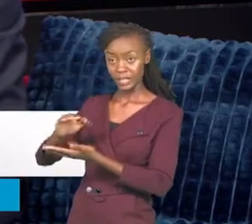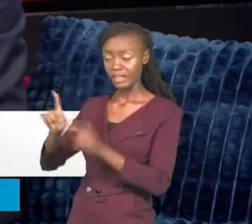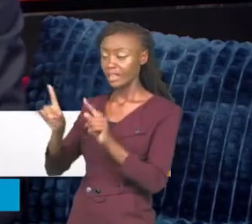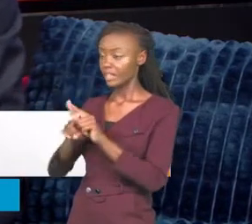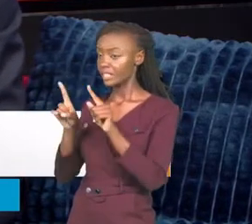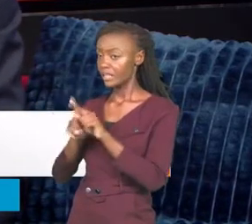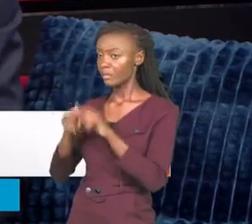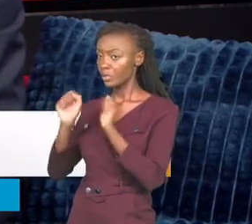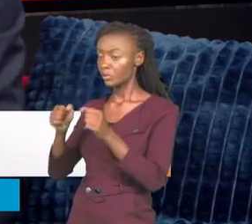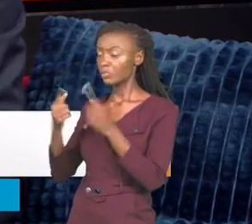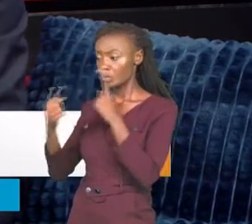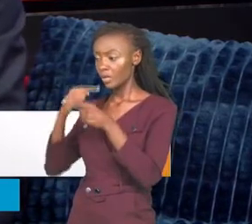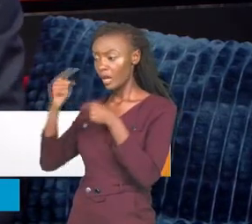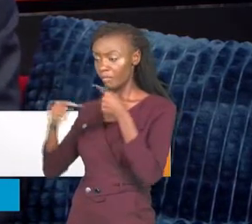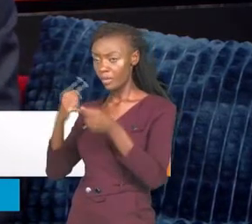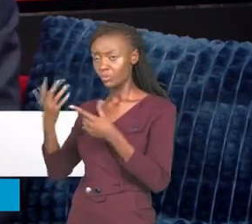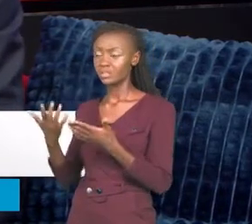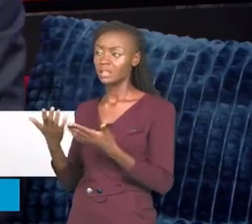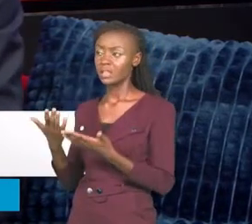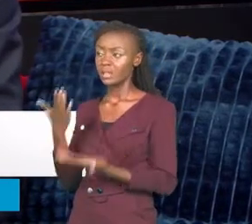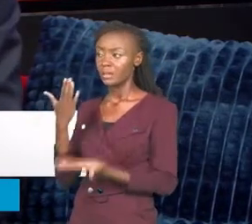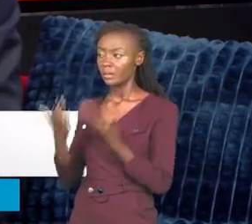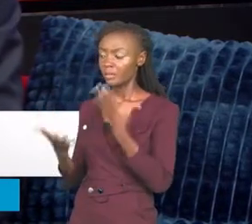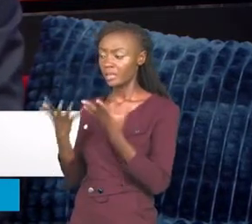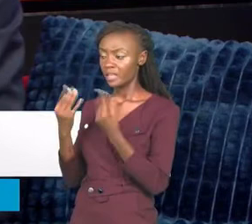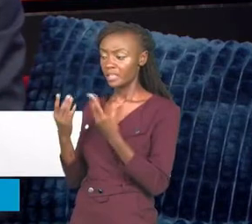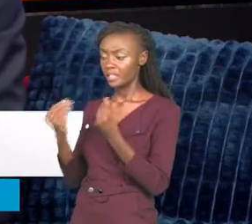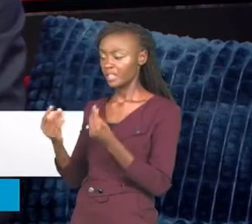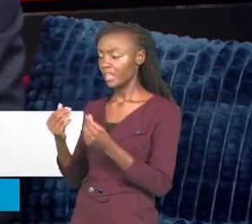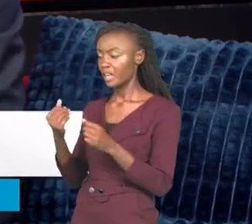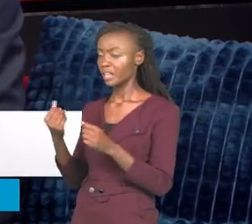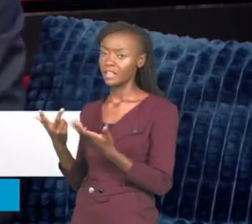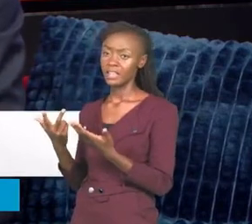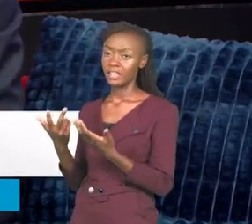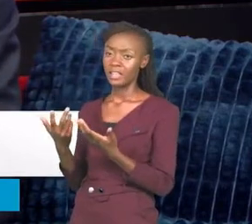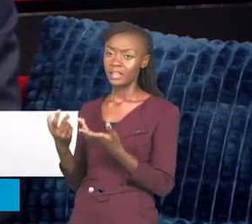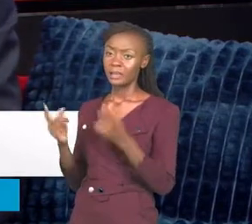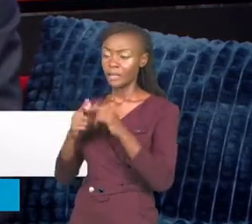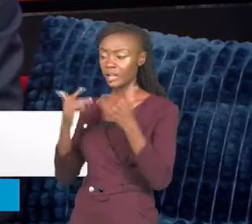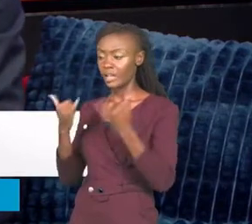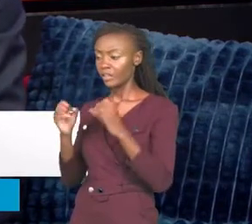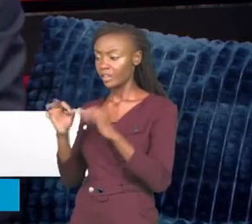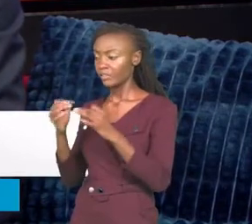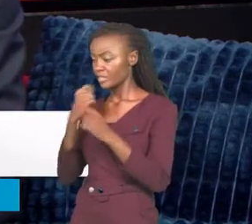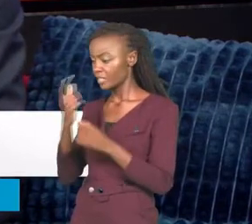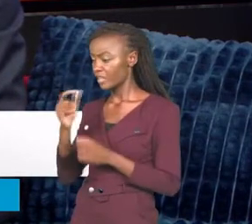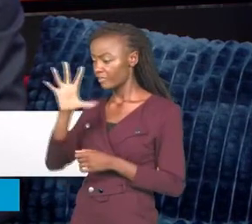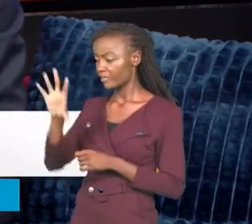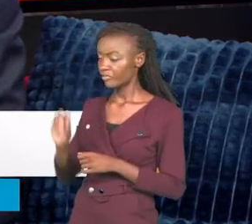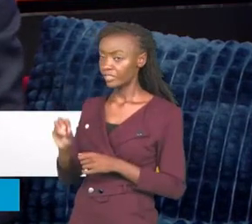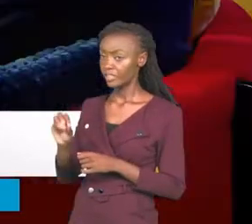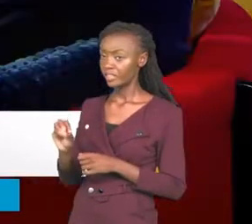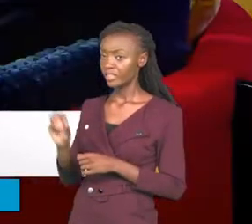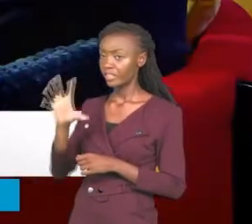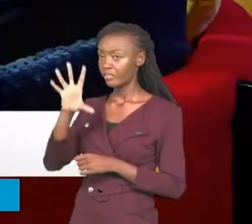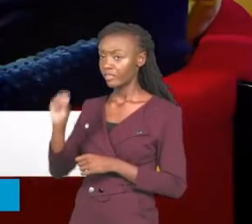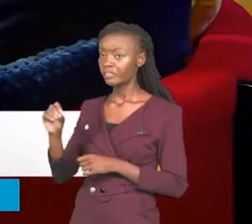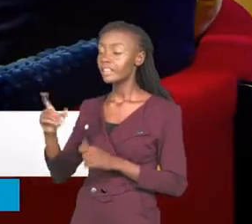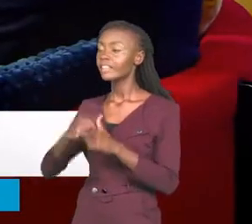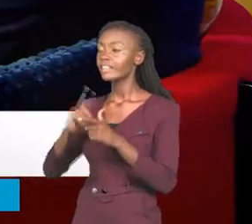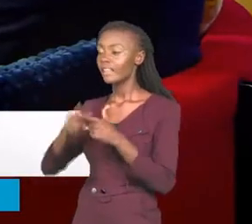said than done, or easier seen than executed. When you say, for example, 50 on that bridge, it should be